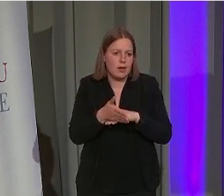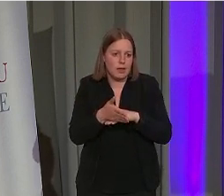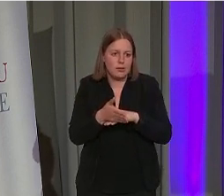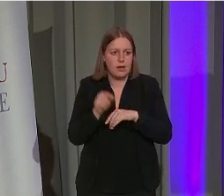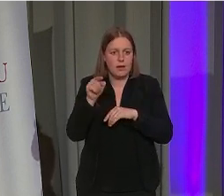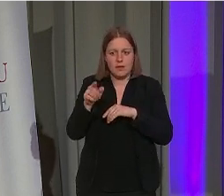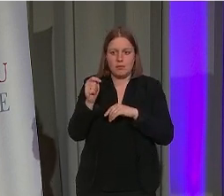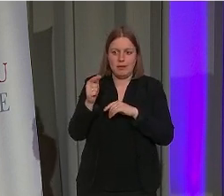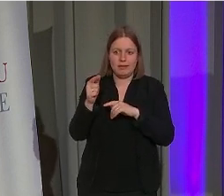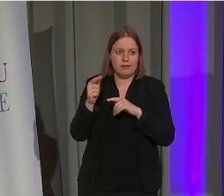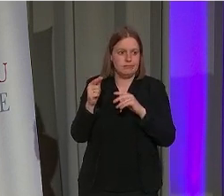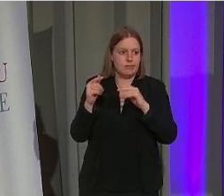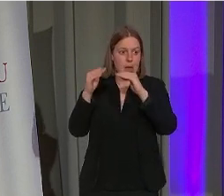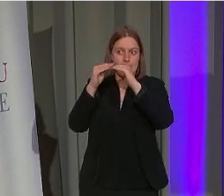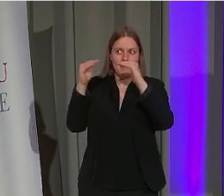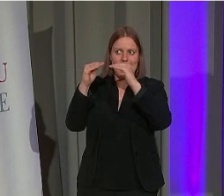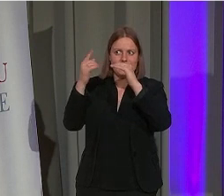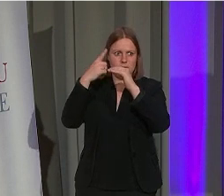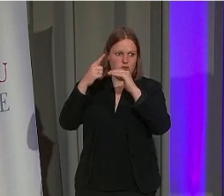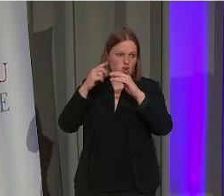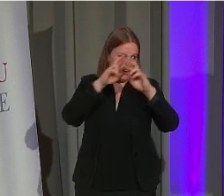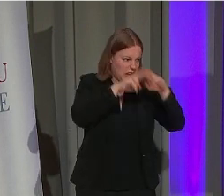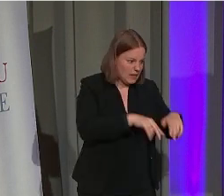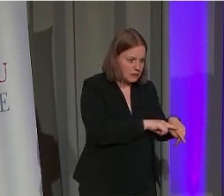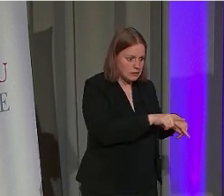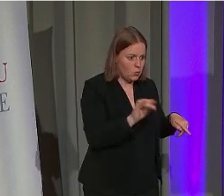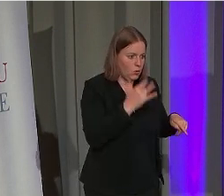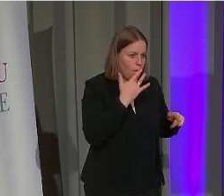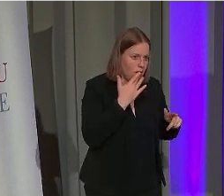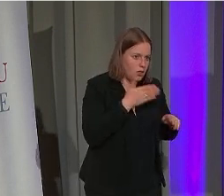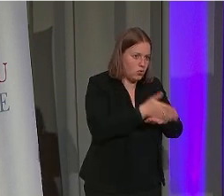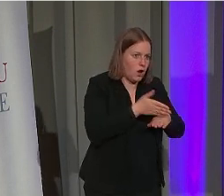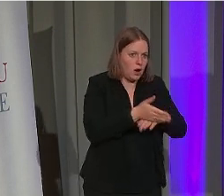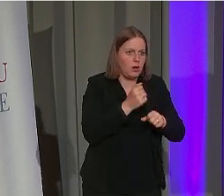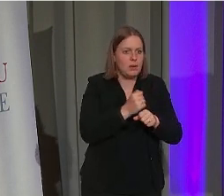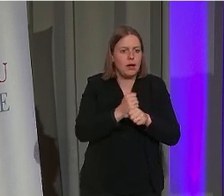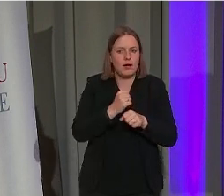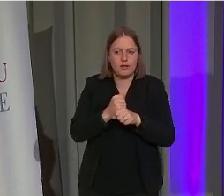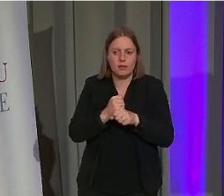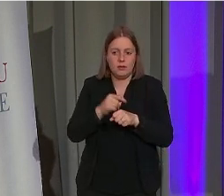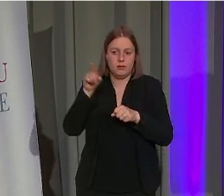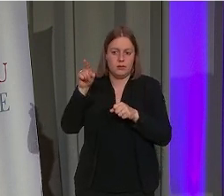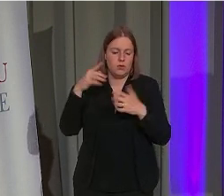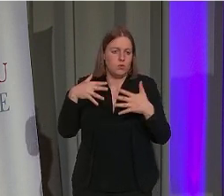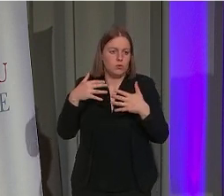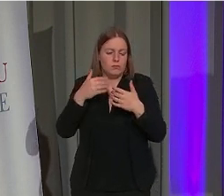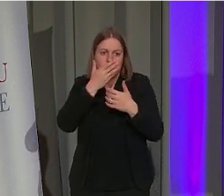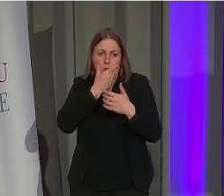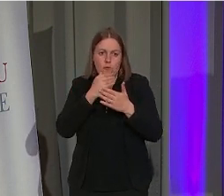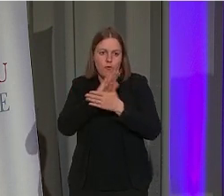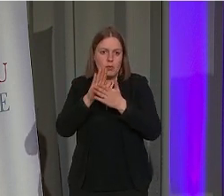quite accessible. However, so in a certain extent, it is made accessible